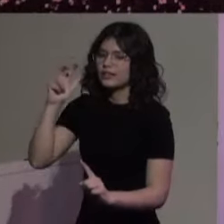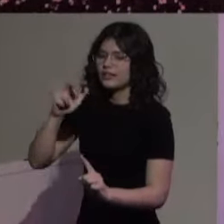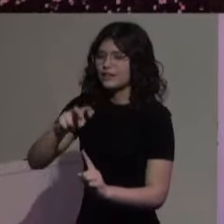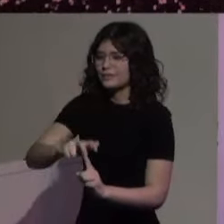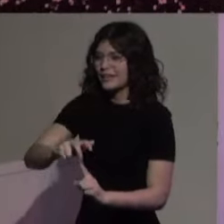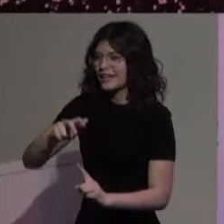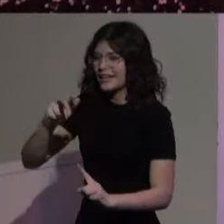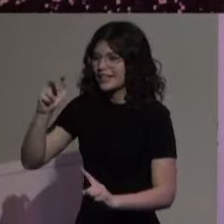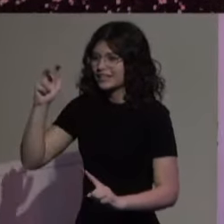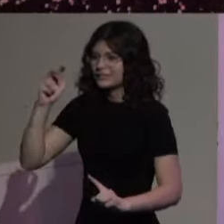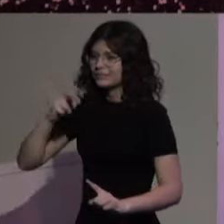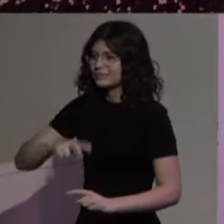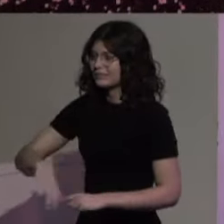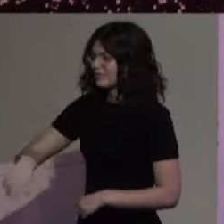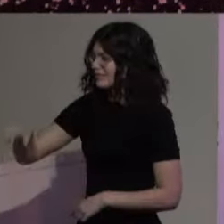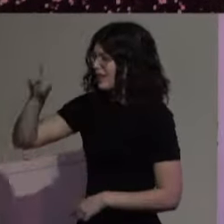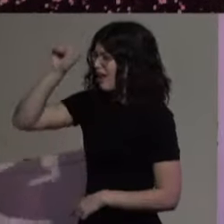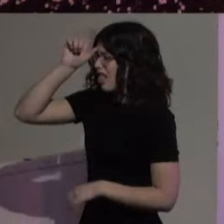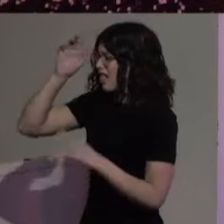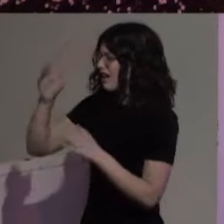champions.